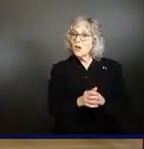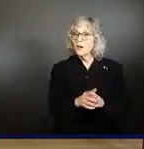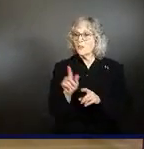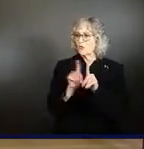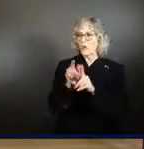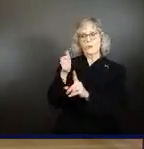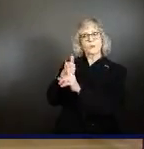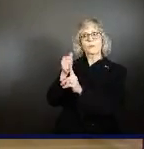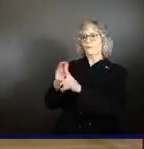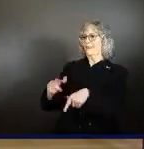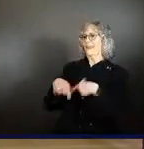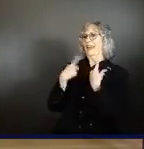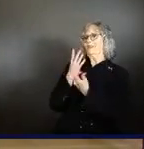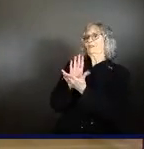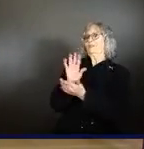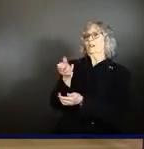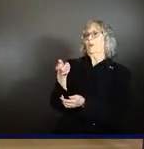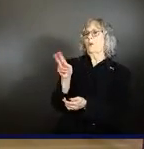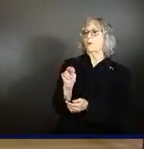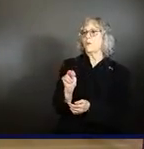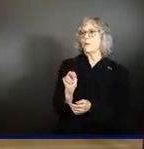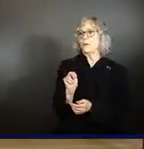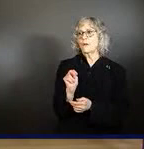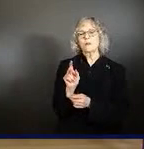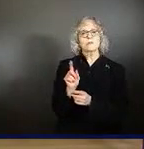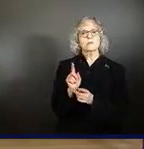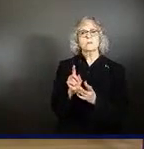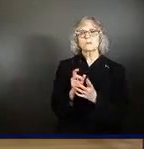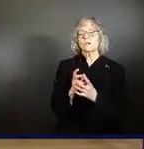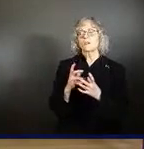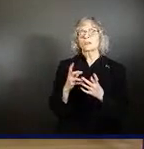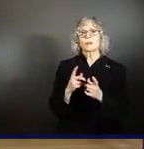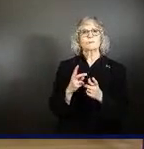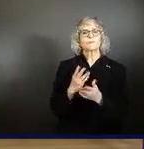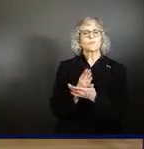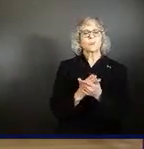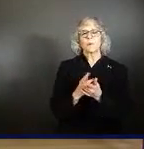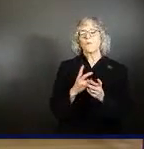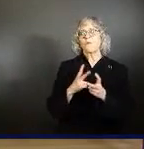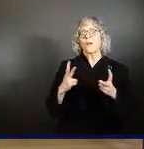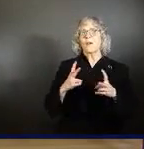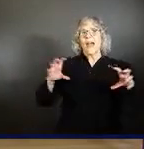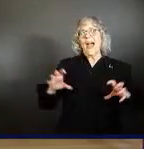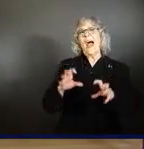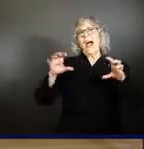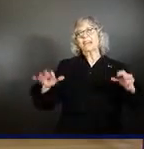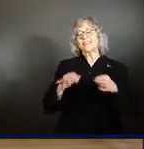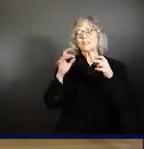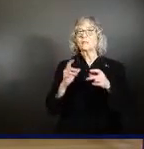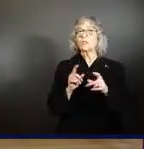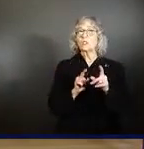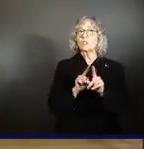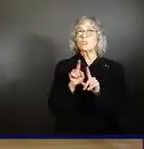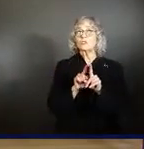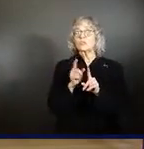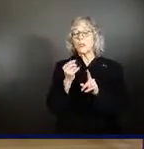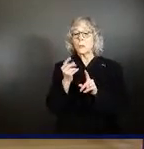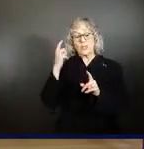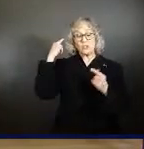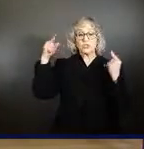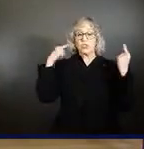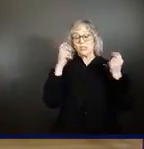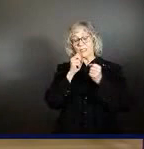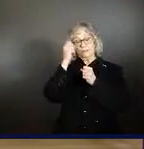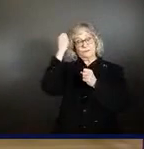own, and they have, some of them are very active, and therefore, if the star starts to go a little bit crazy and